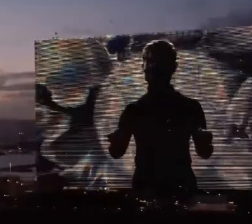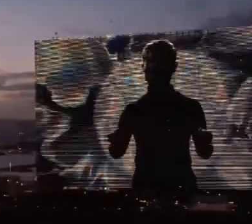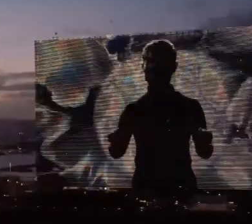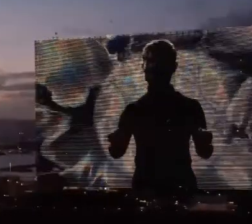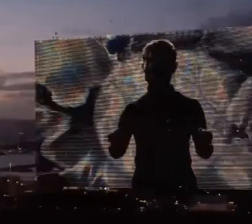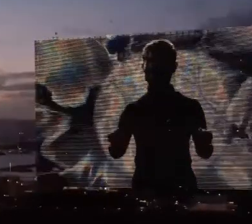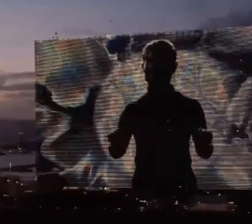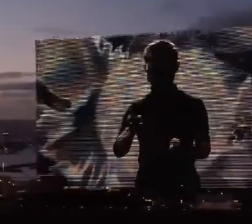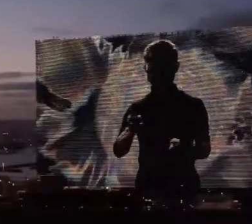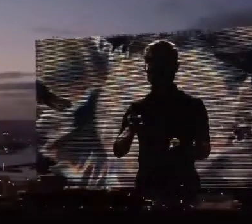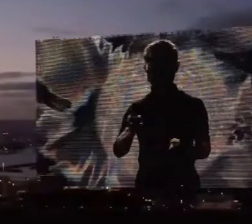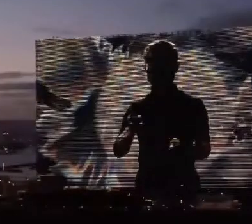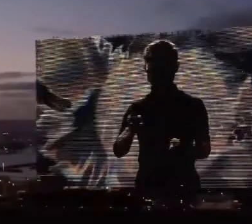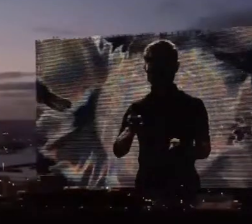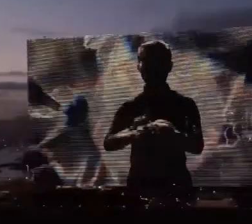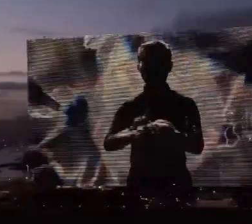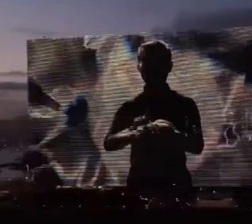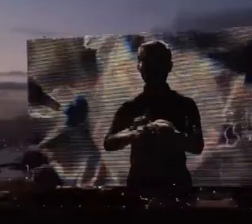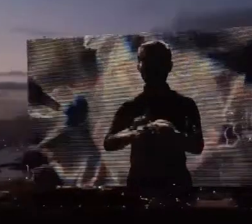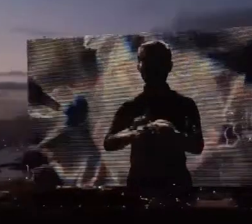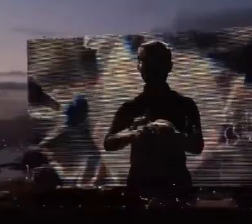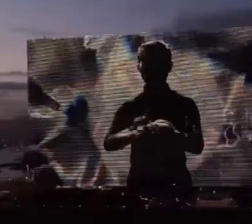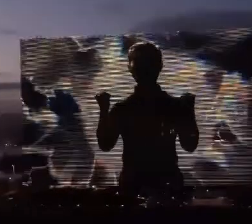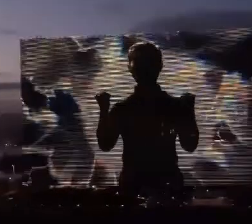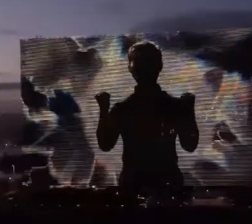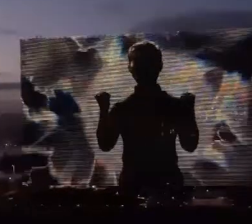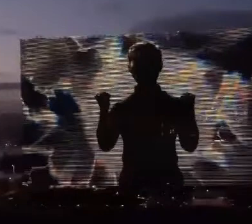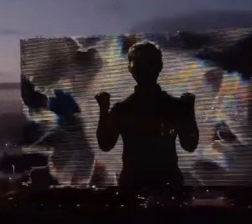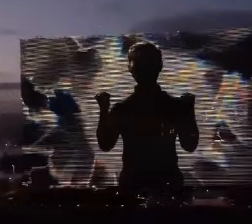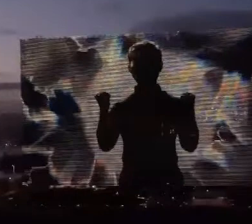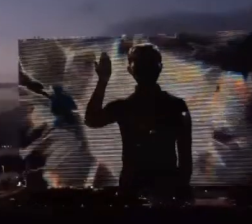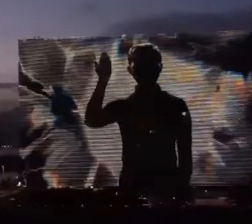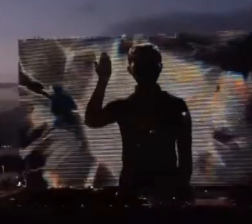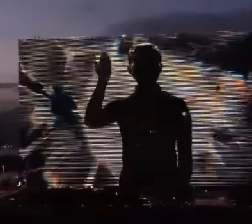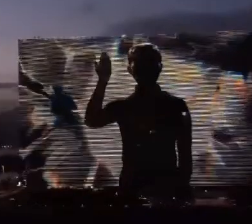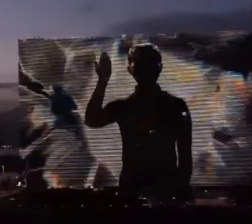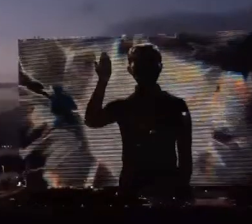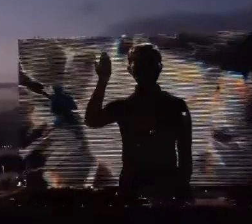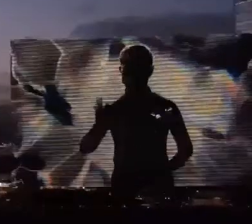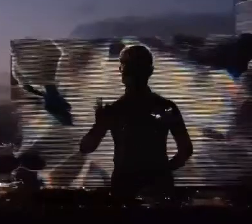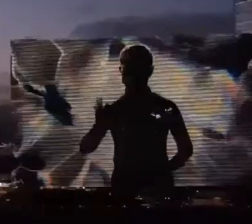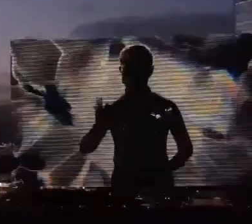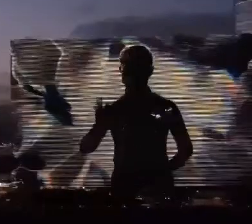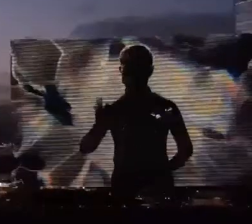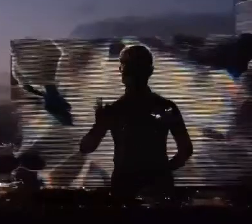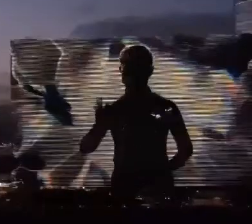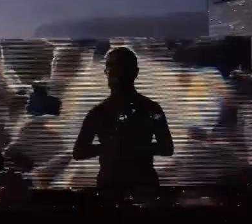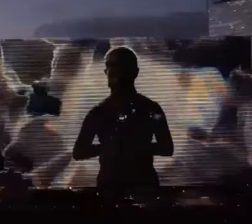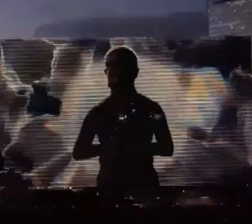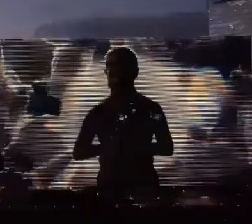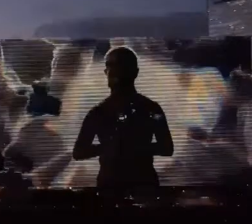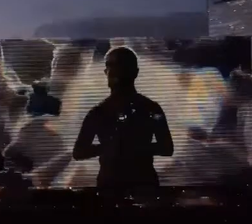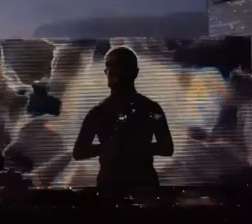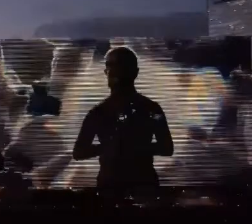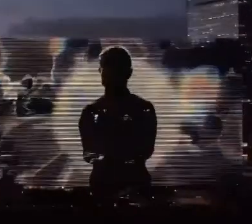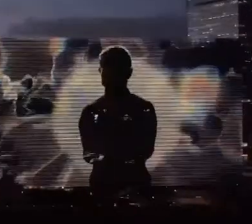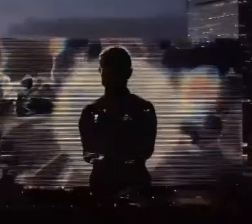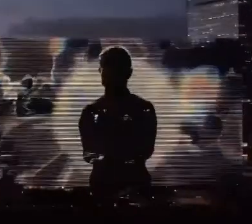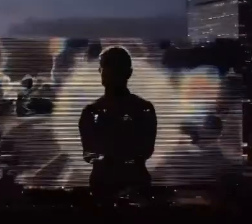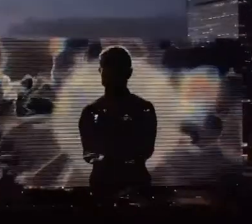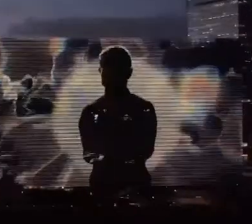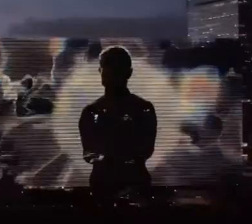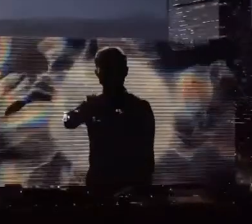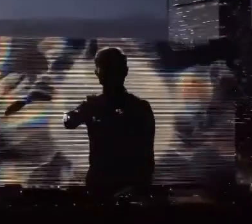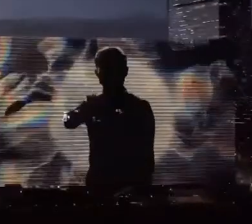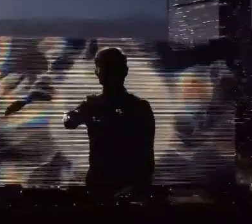really. Yeah. And that is a lovely location. It's quite magical when you stand on the terrace and you look out onto the waters and the